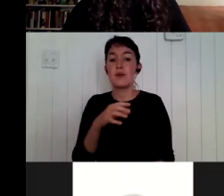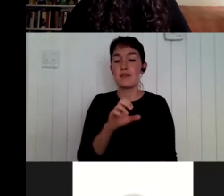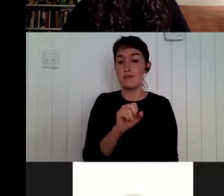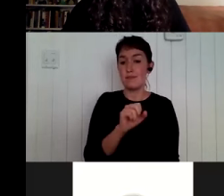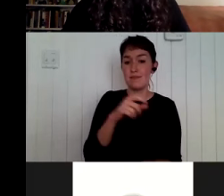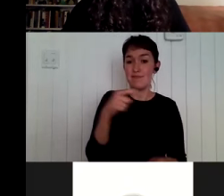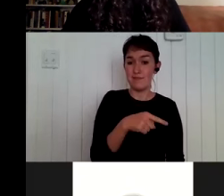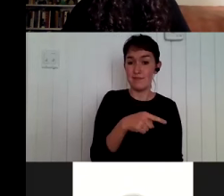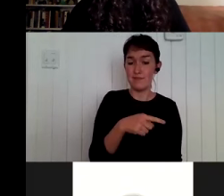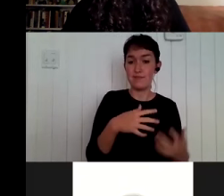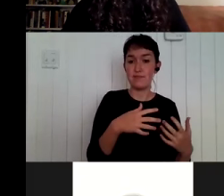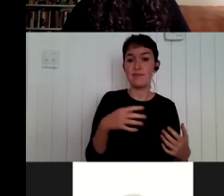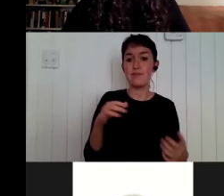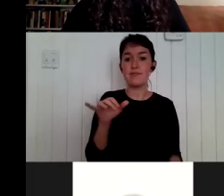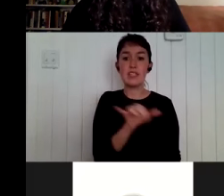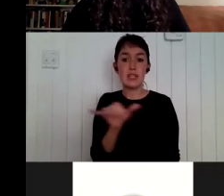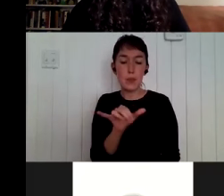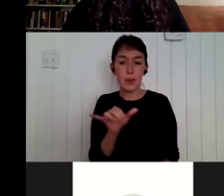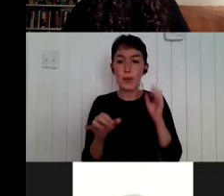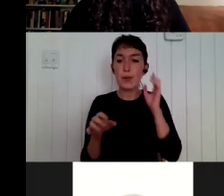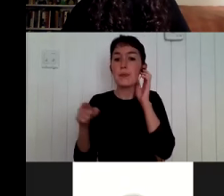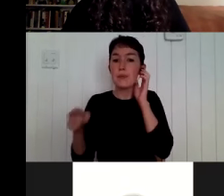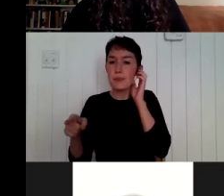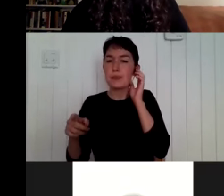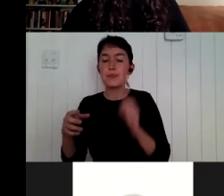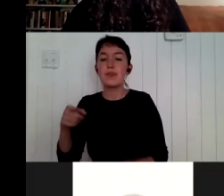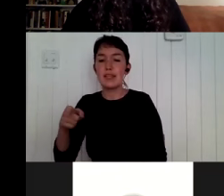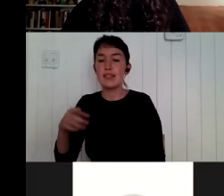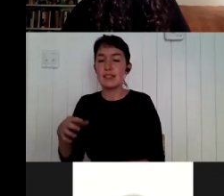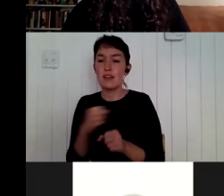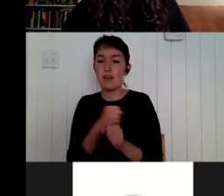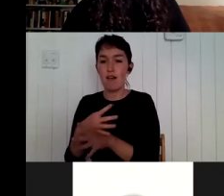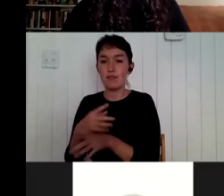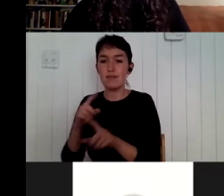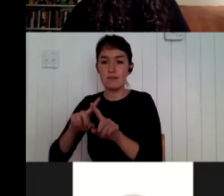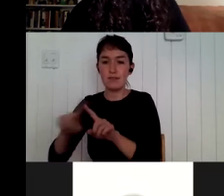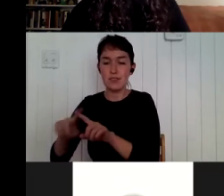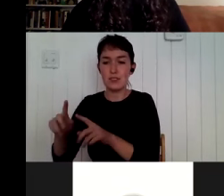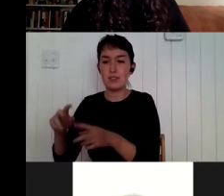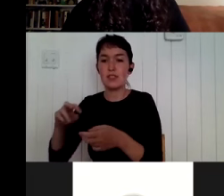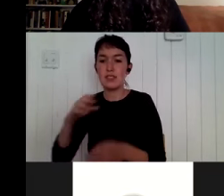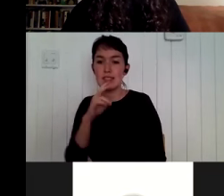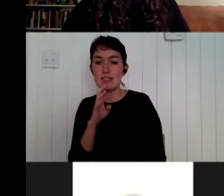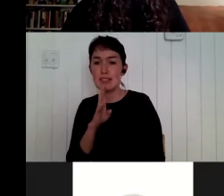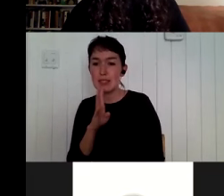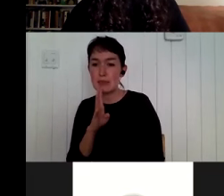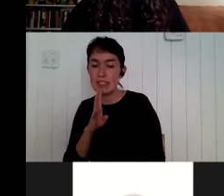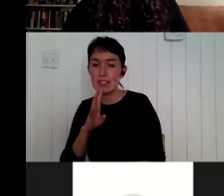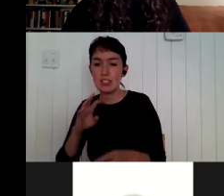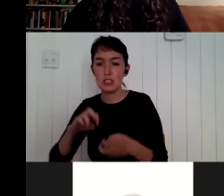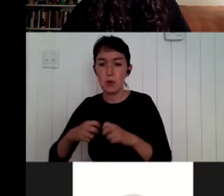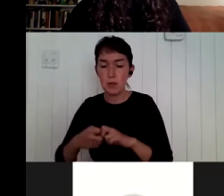schizophrenia that might include disorganized speech, catatonic behavior, and these sort of negative symptoms of lessened emotional